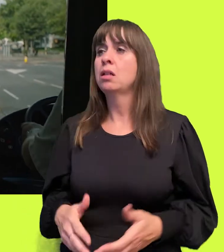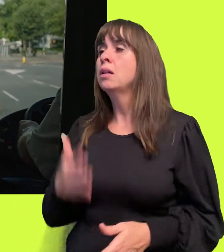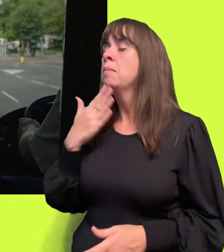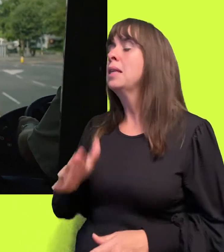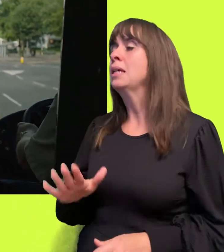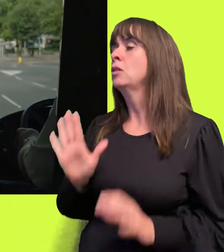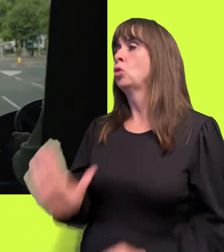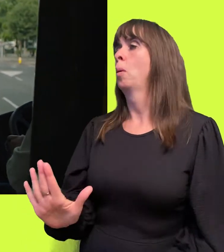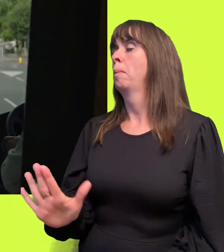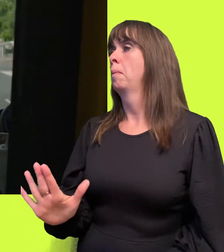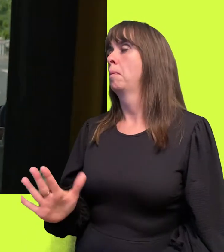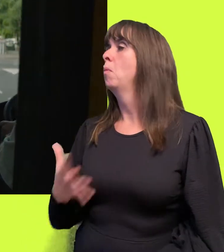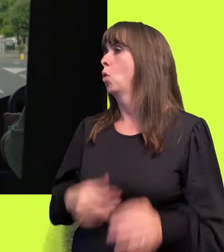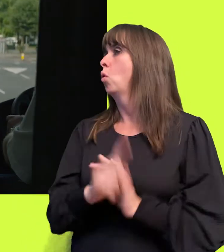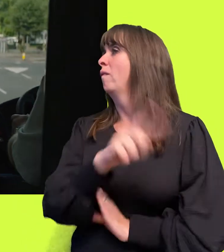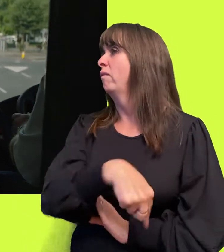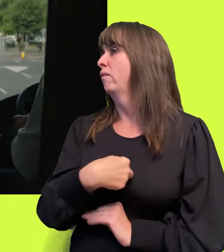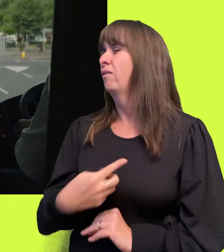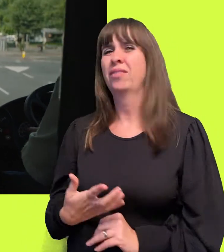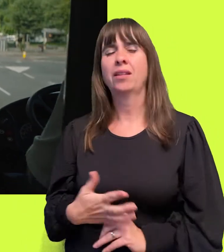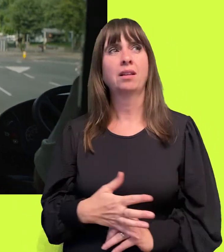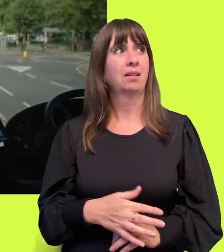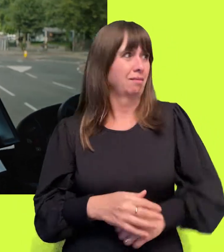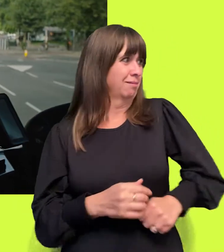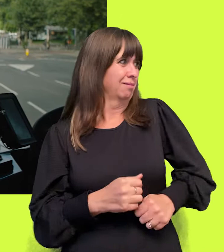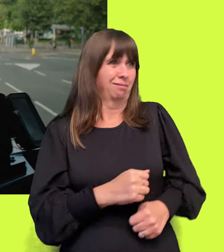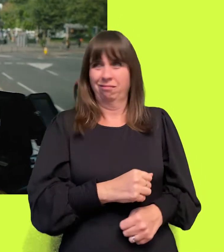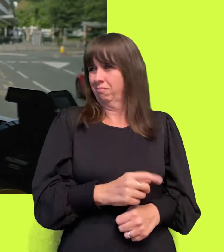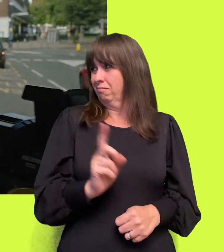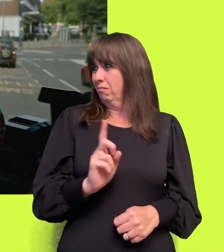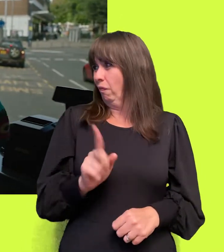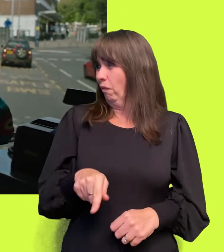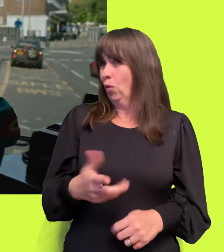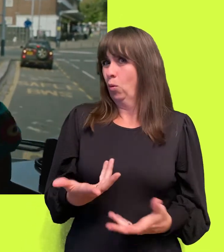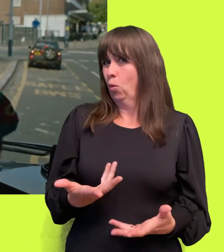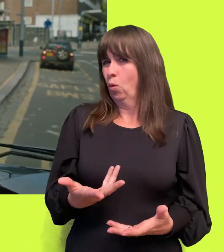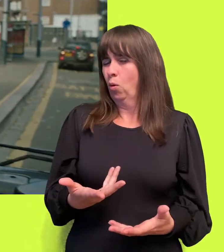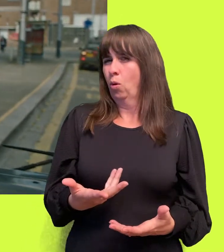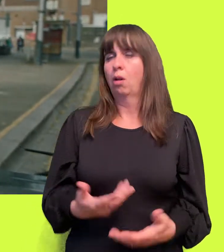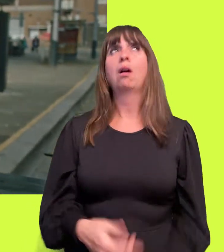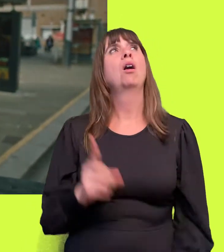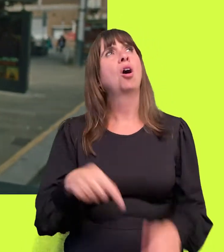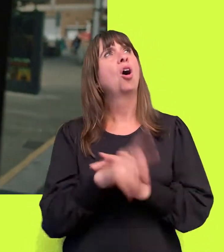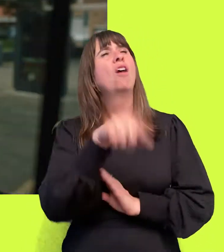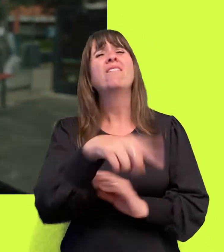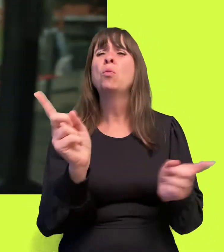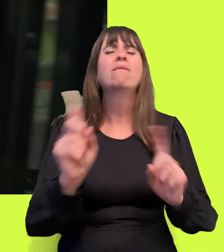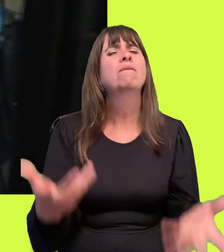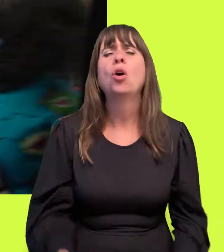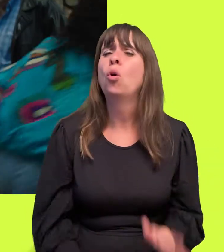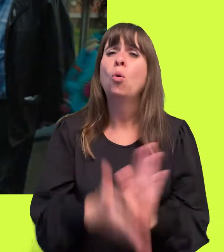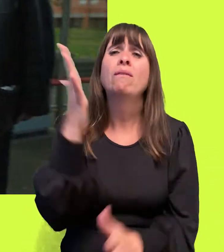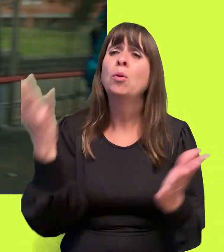Emma, Thanks a lot. oh, she can't be serious. Why are we getting off now? Why? Oh my Is god. she serious? There's no point in us getting off. Emma, where are you